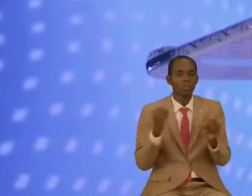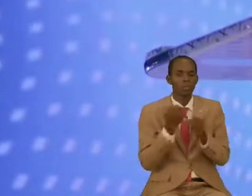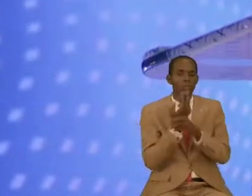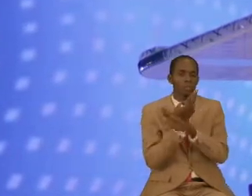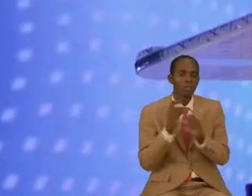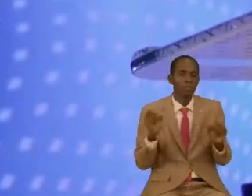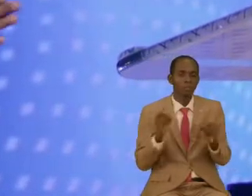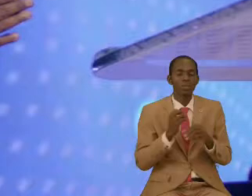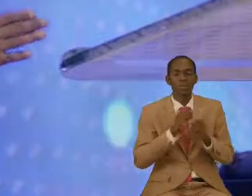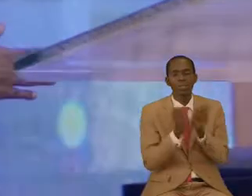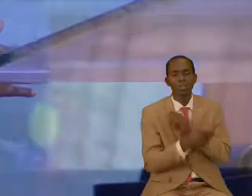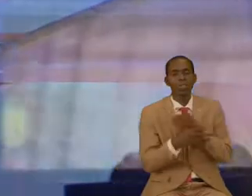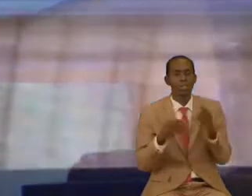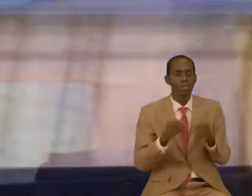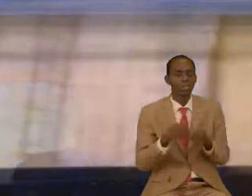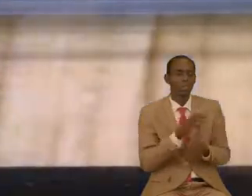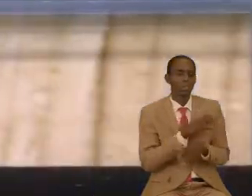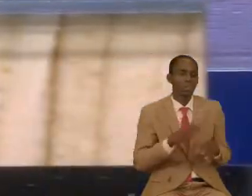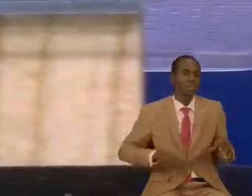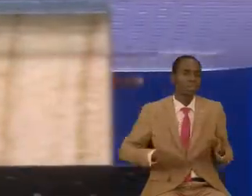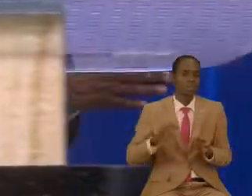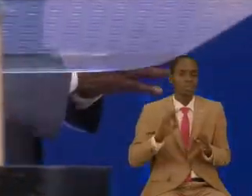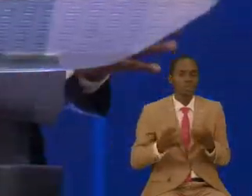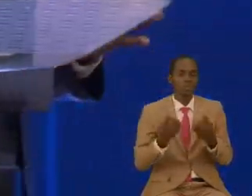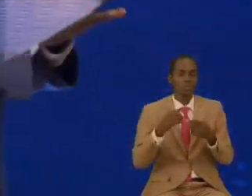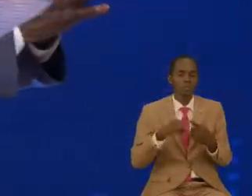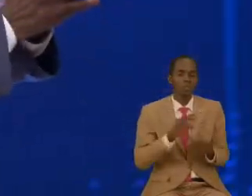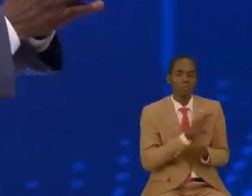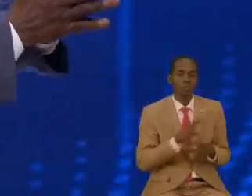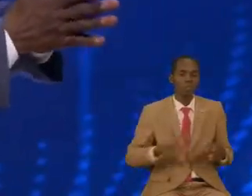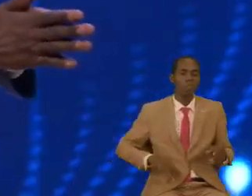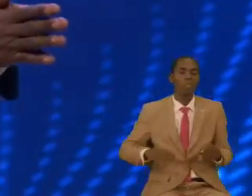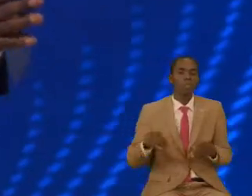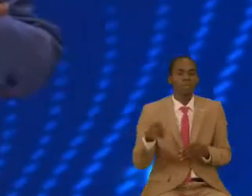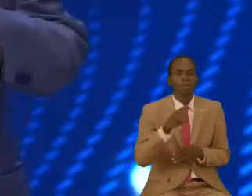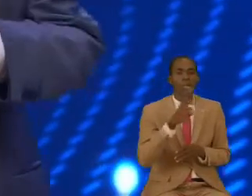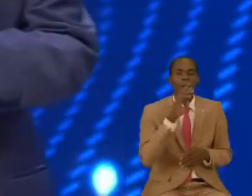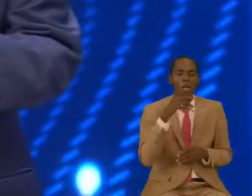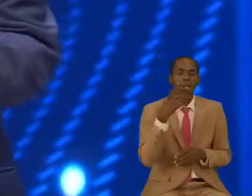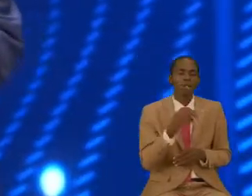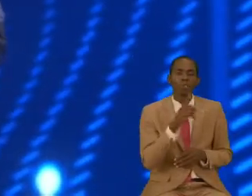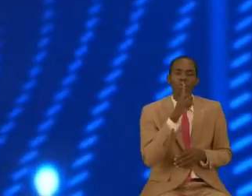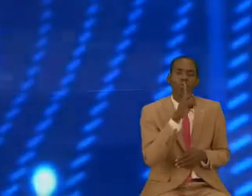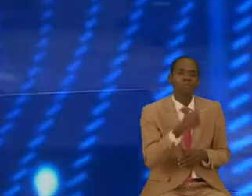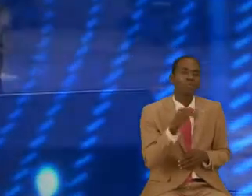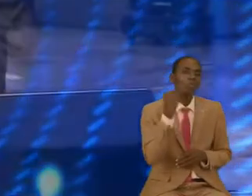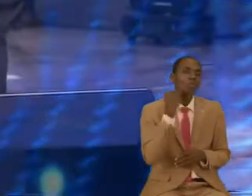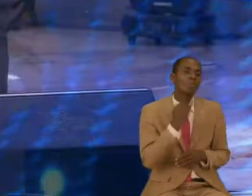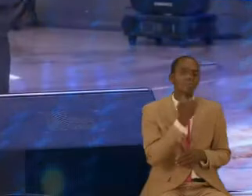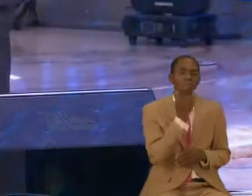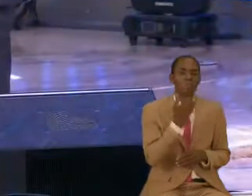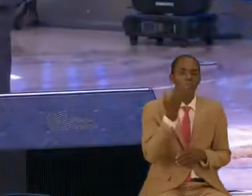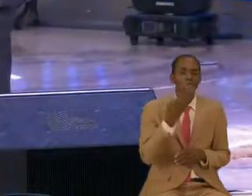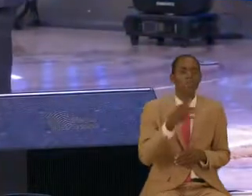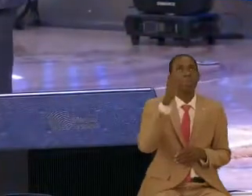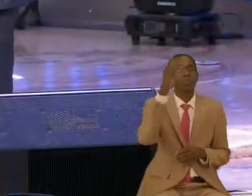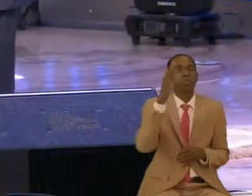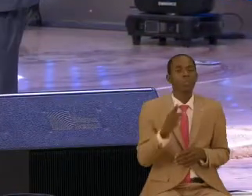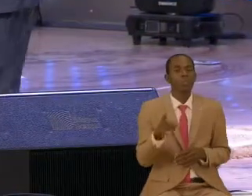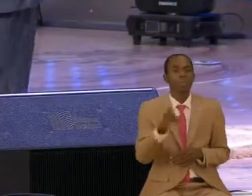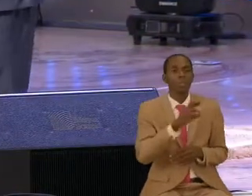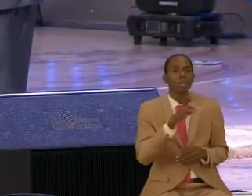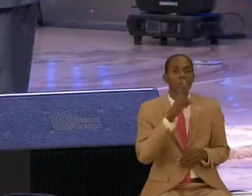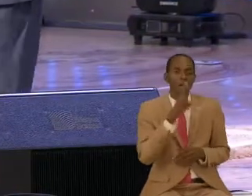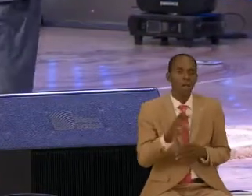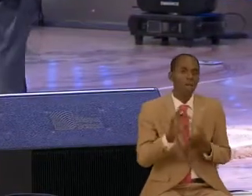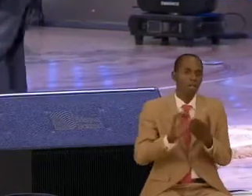creatures in Christ. Those are the true Israel of God. They are counted